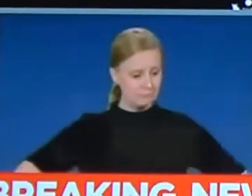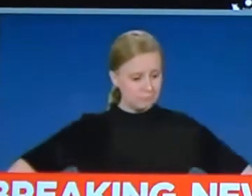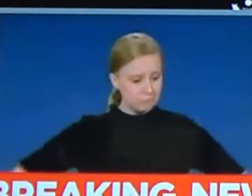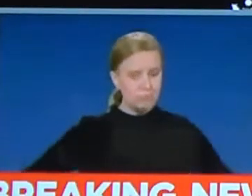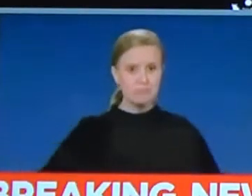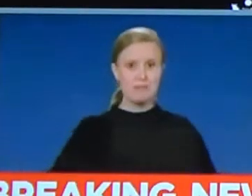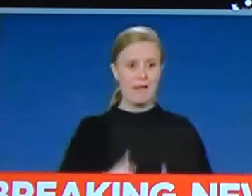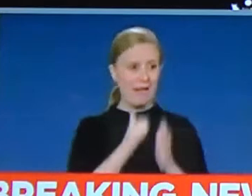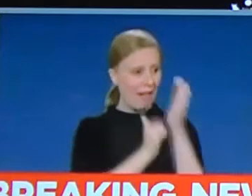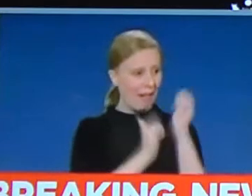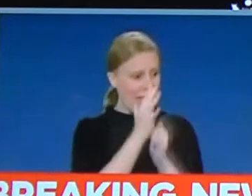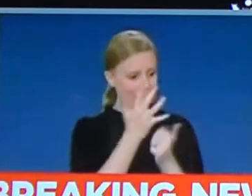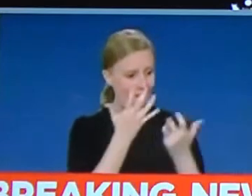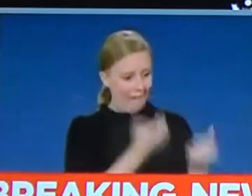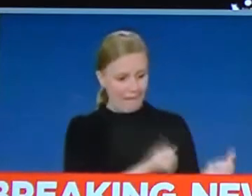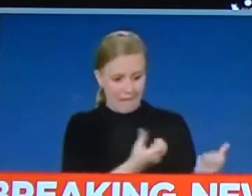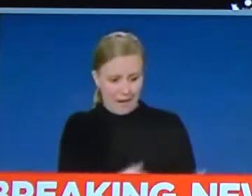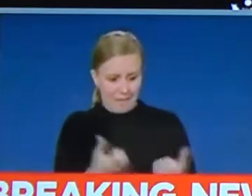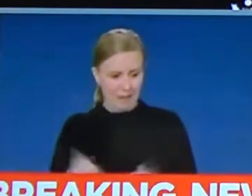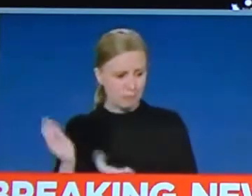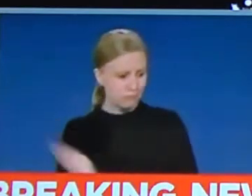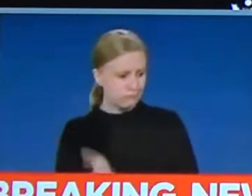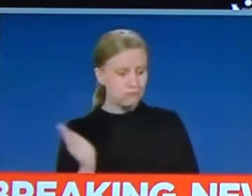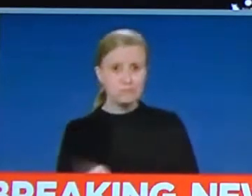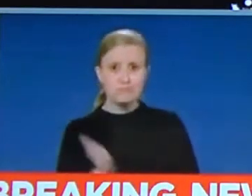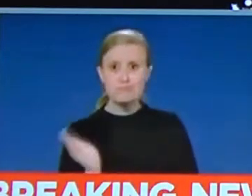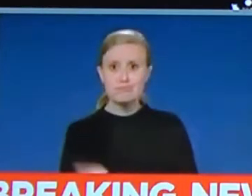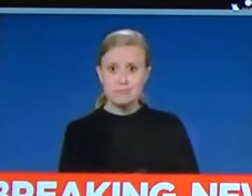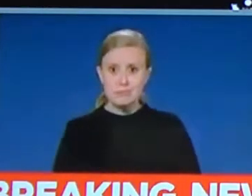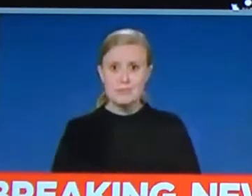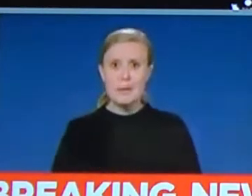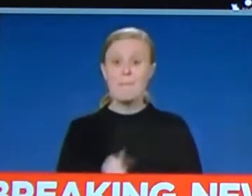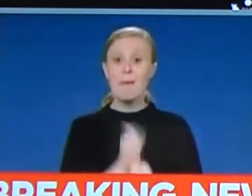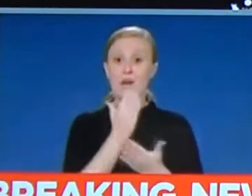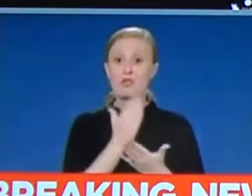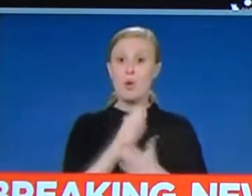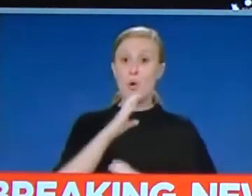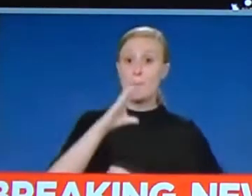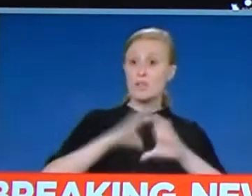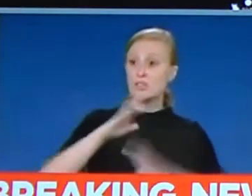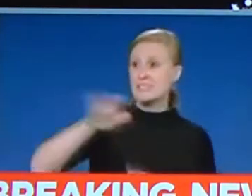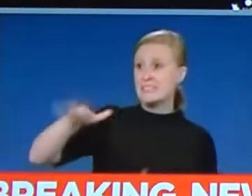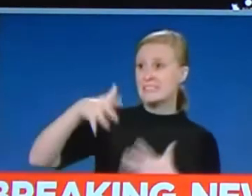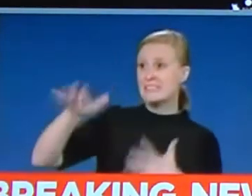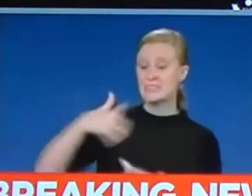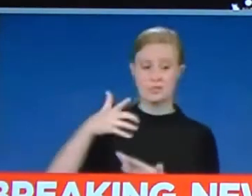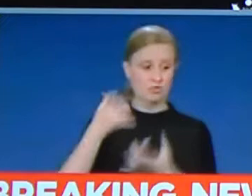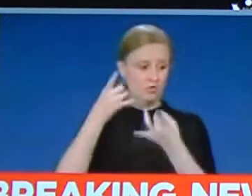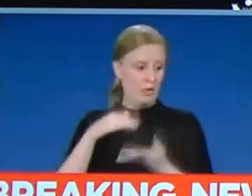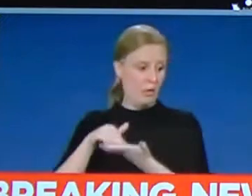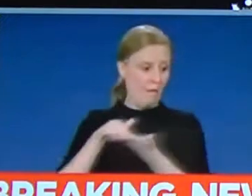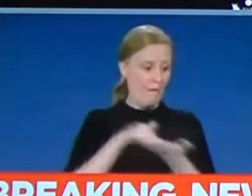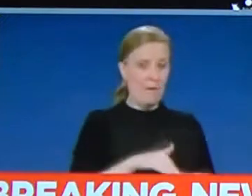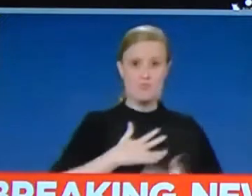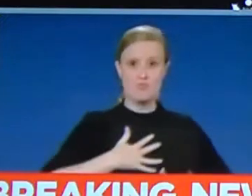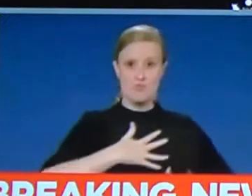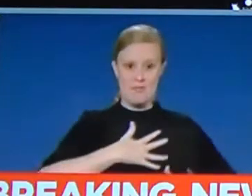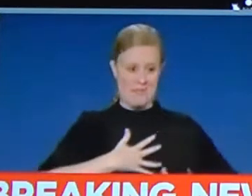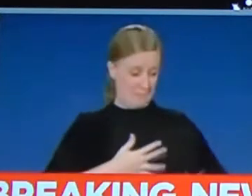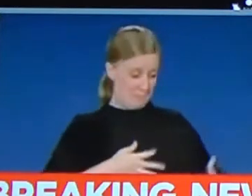and that we can even better prepare our community for the changes and impacts that will come. We are slowing the